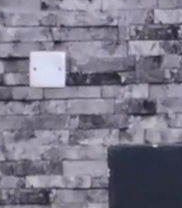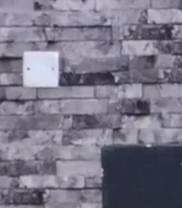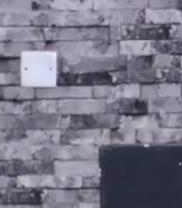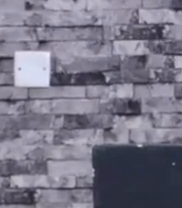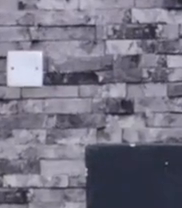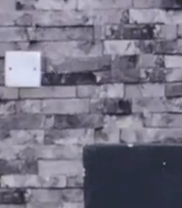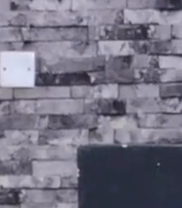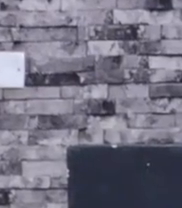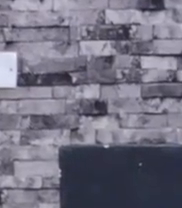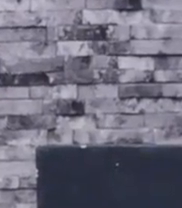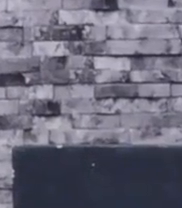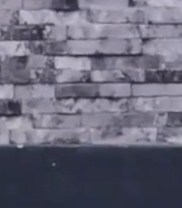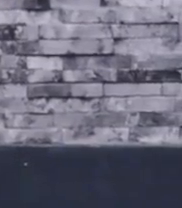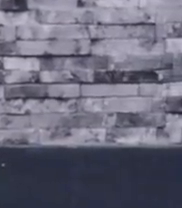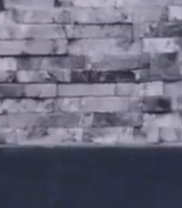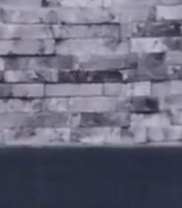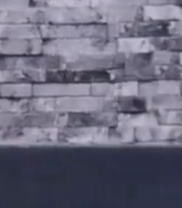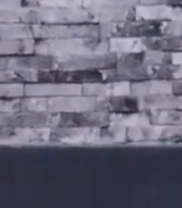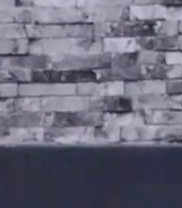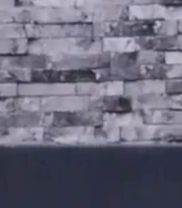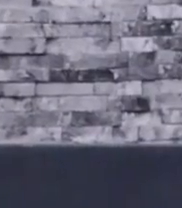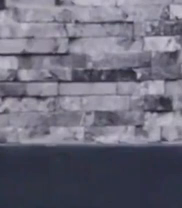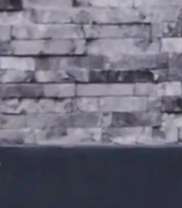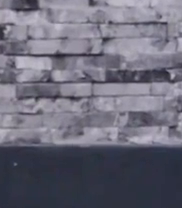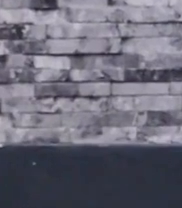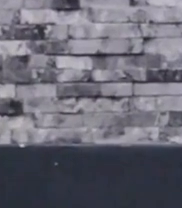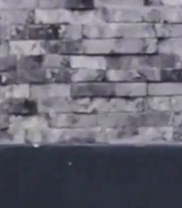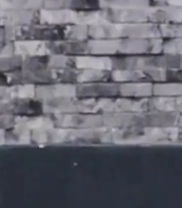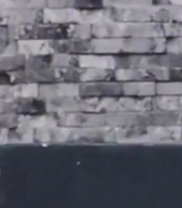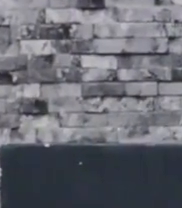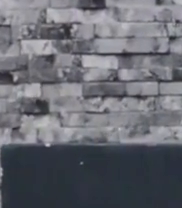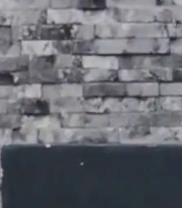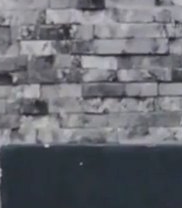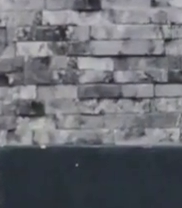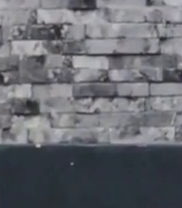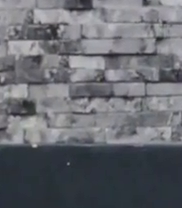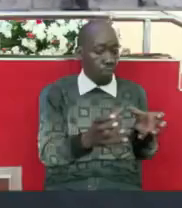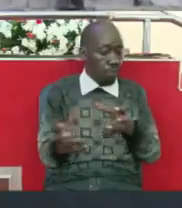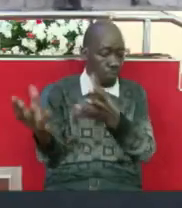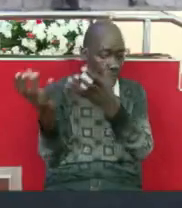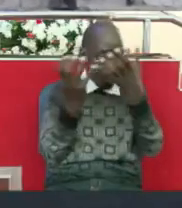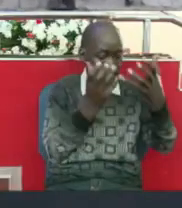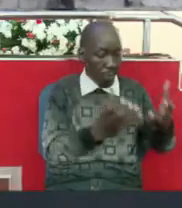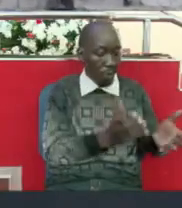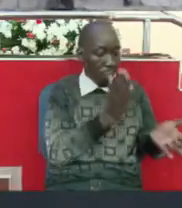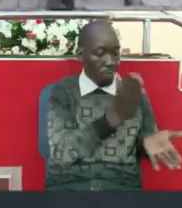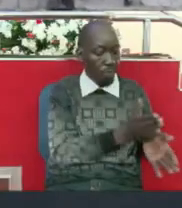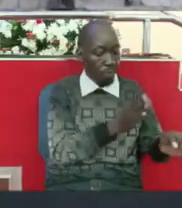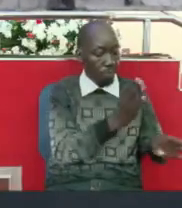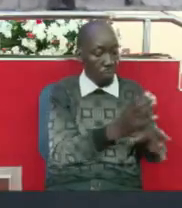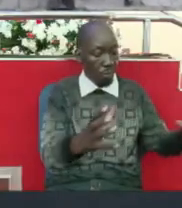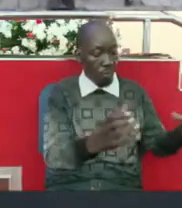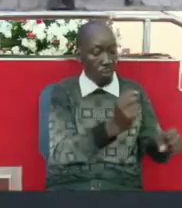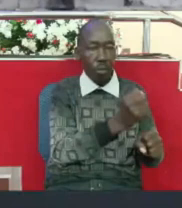vilivyoundwa na sementi. And you assemble these bricks in an order. Na utaweza kuleta vifaa hii matofali